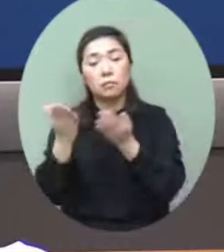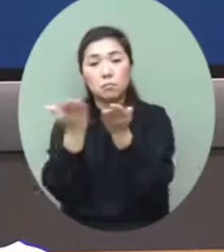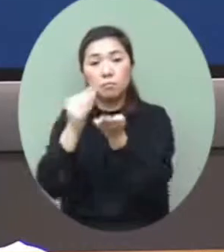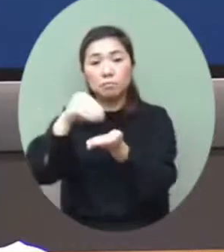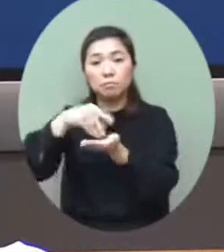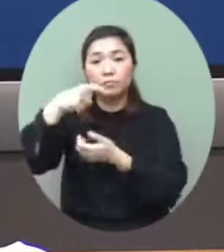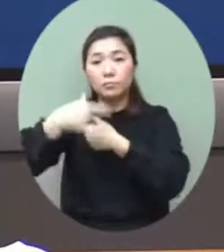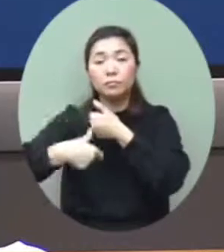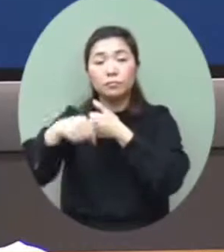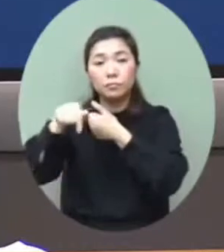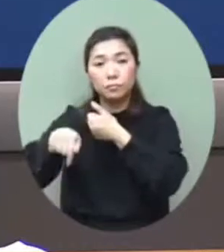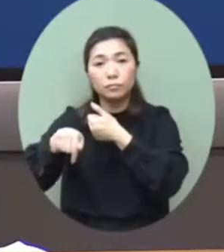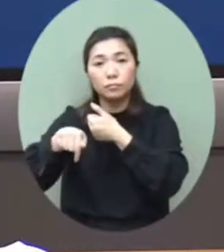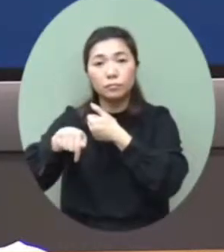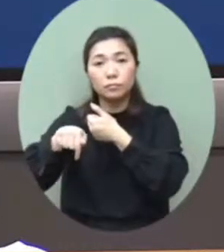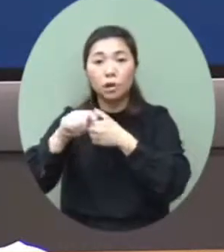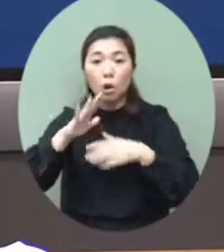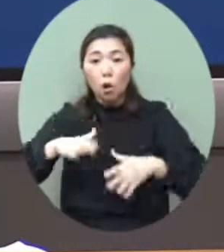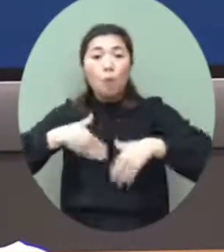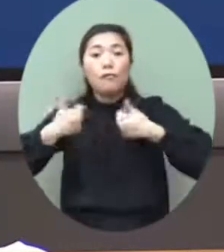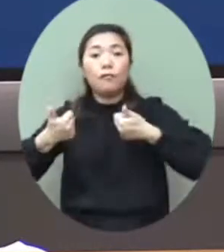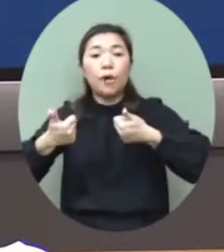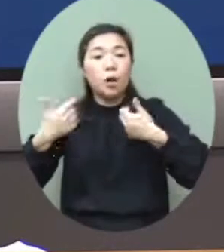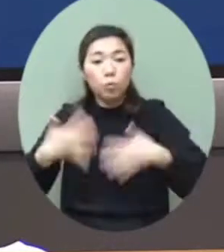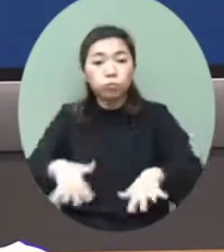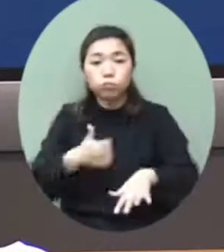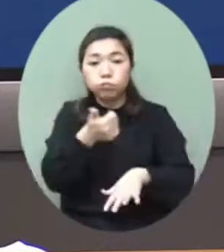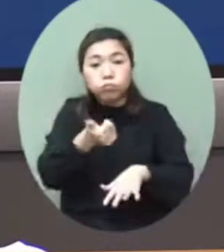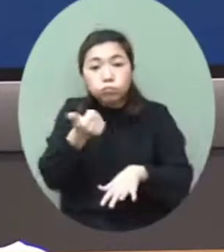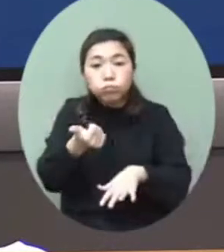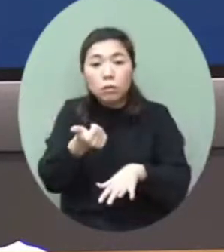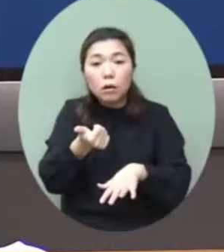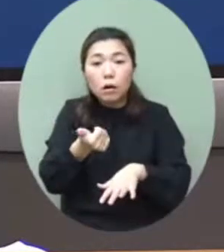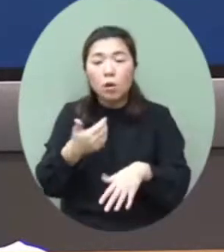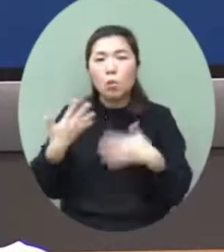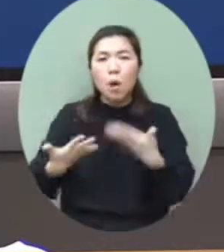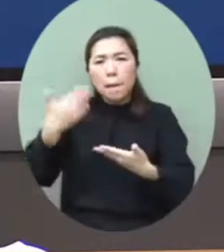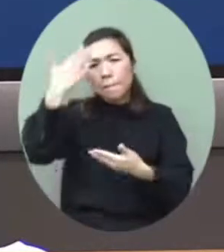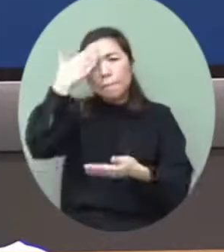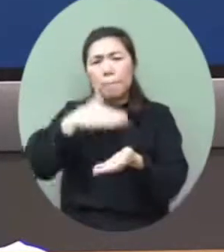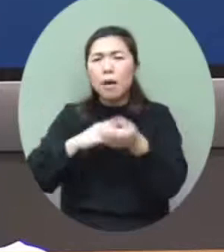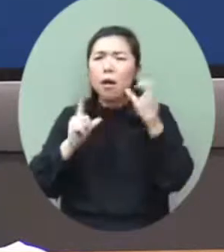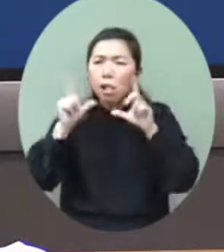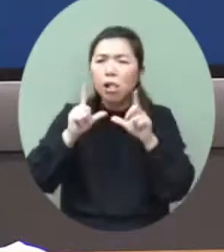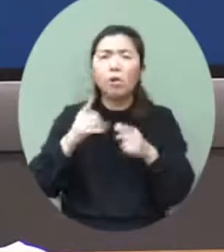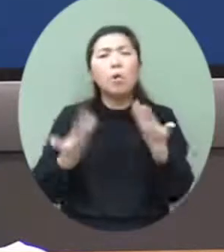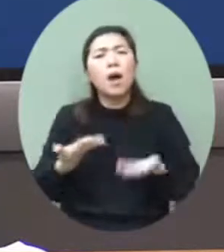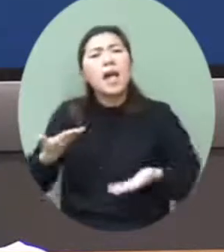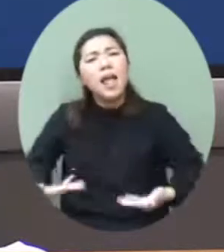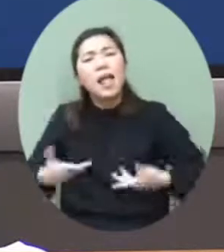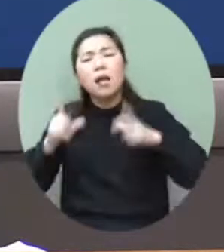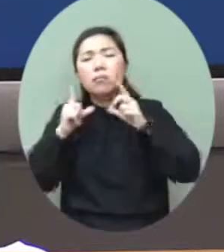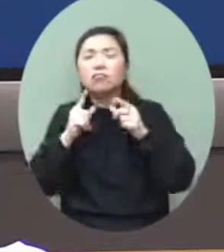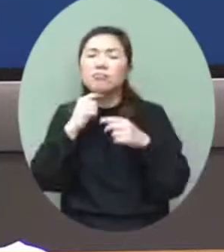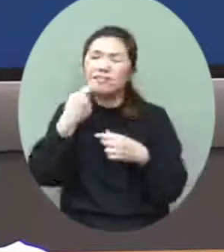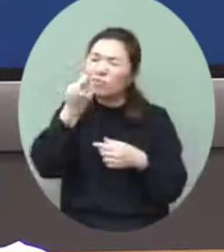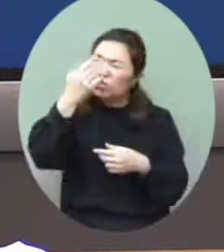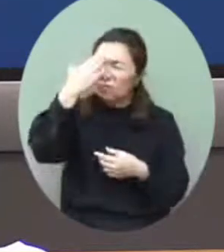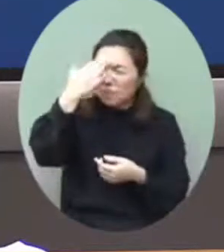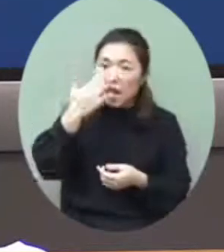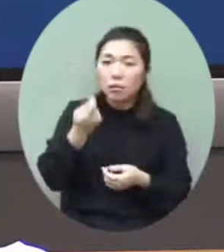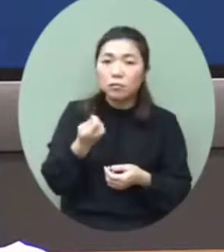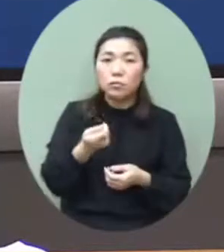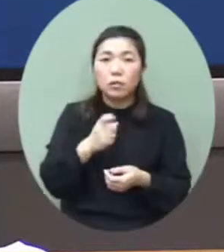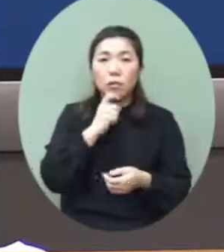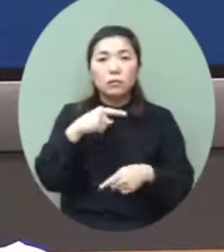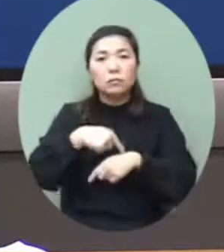better grasp of the epidemic. And then those infected during the period might have already recovered. They